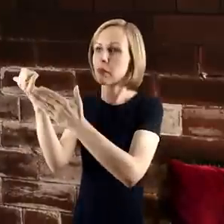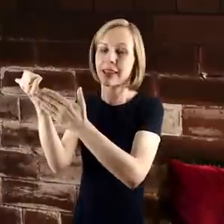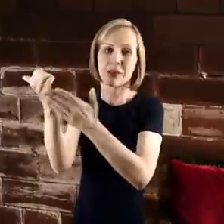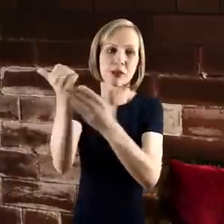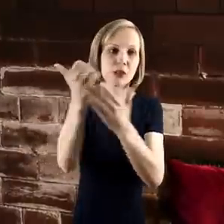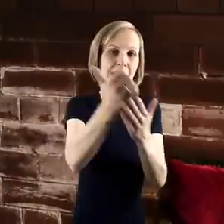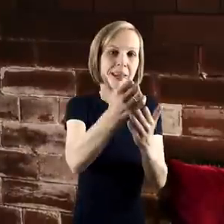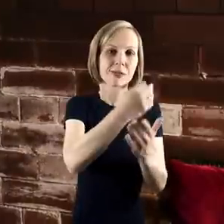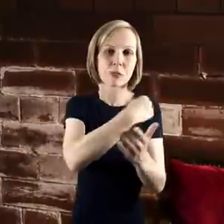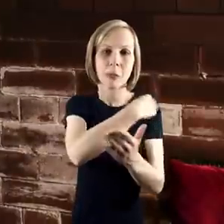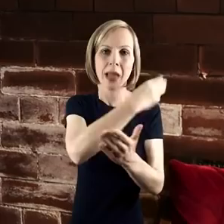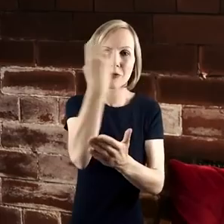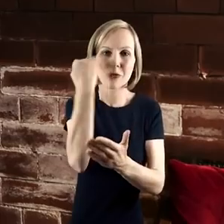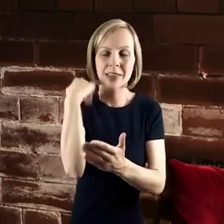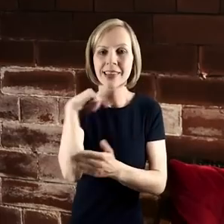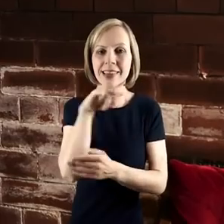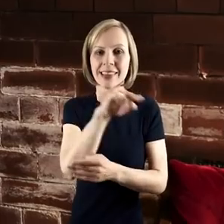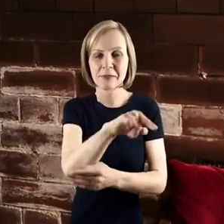Mother Mary.